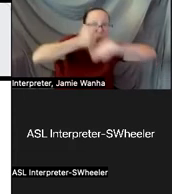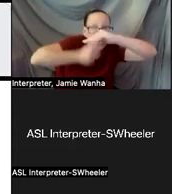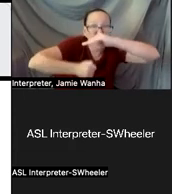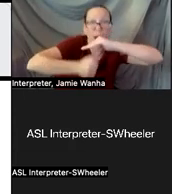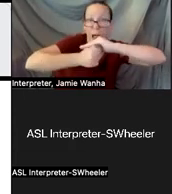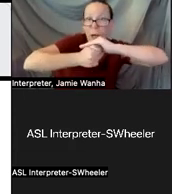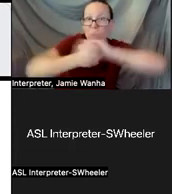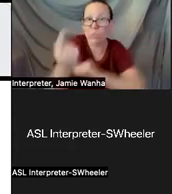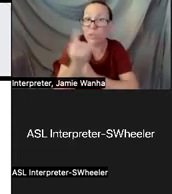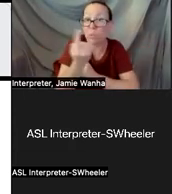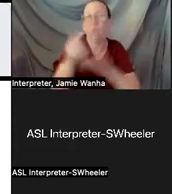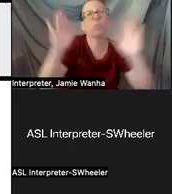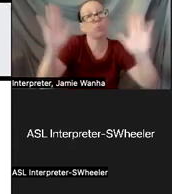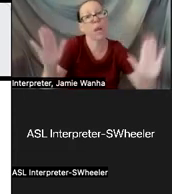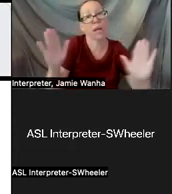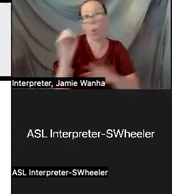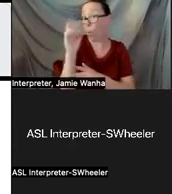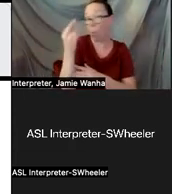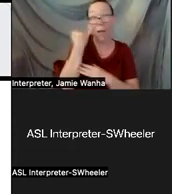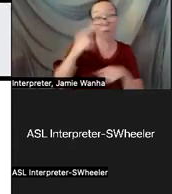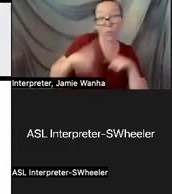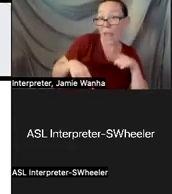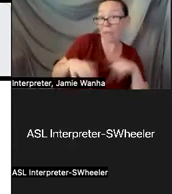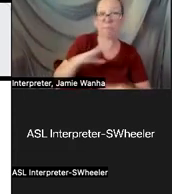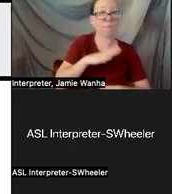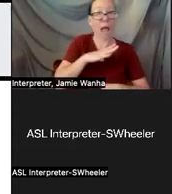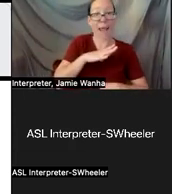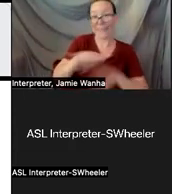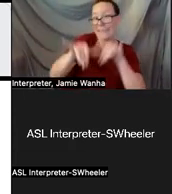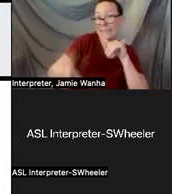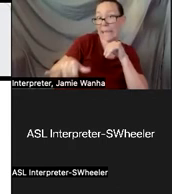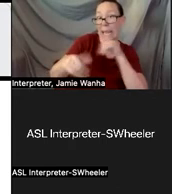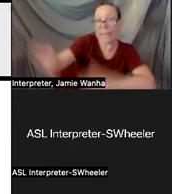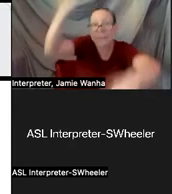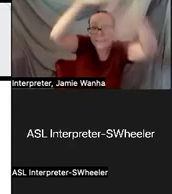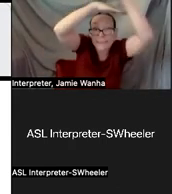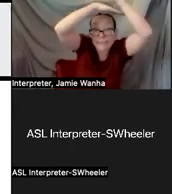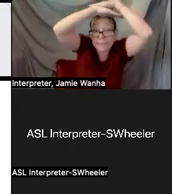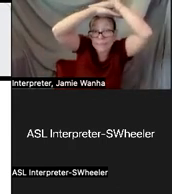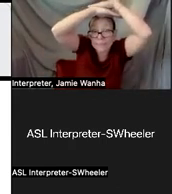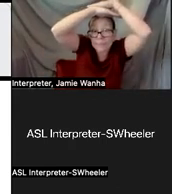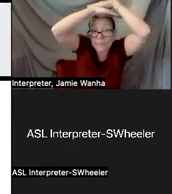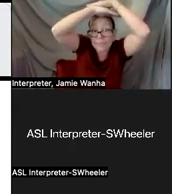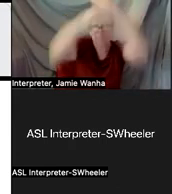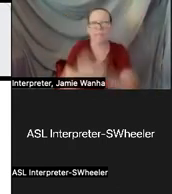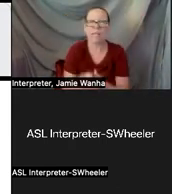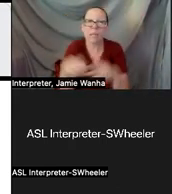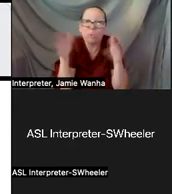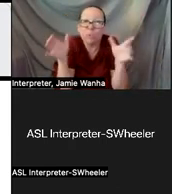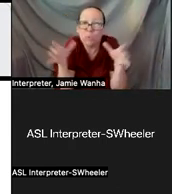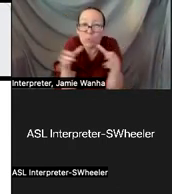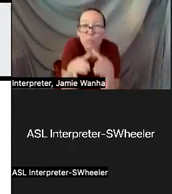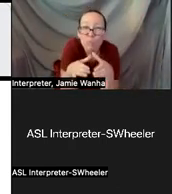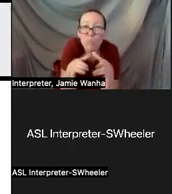nearby, then do so. Otherwise, stay where you are with both hands and arms over your head and neck. Just make yourself a smaller target. You can get